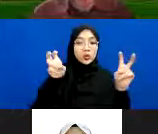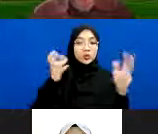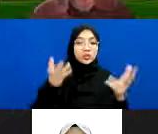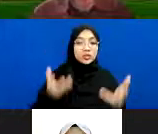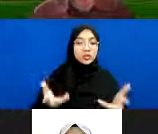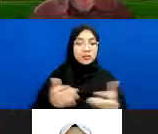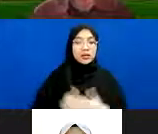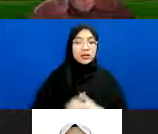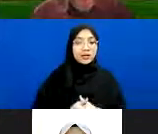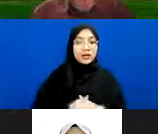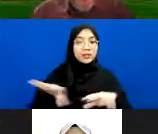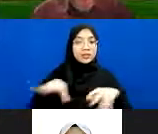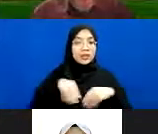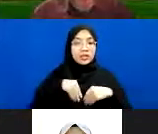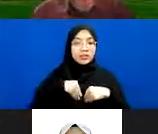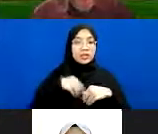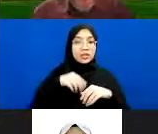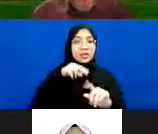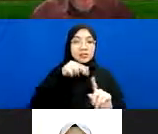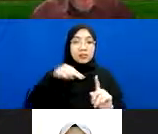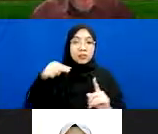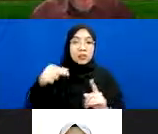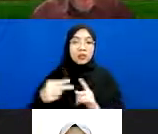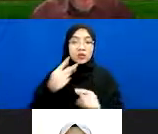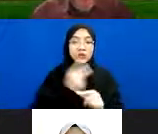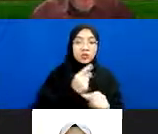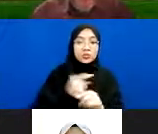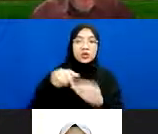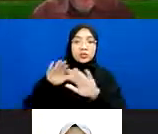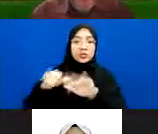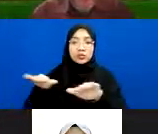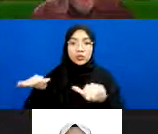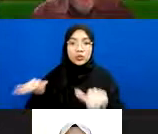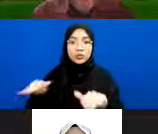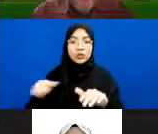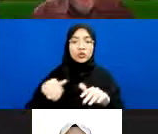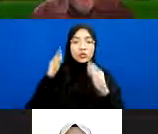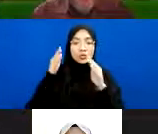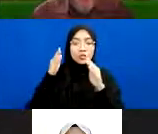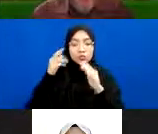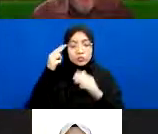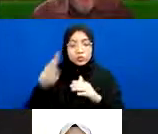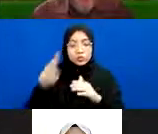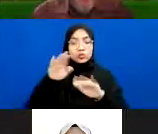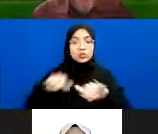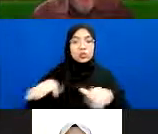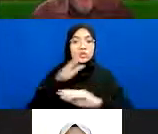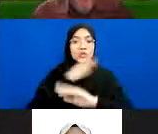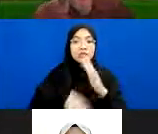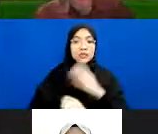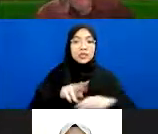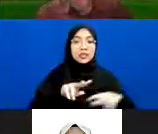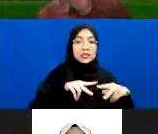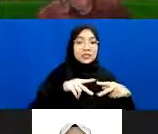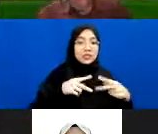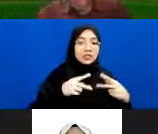of acceptance and perception of mainstream teachers and students towards